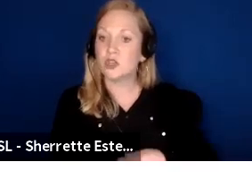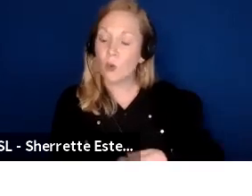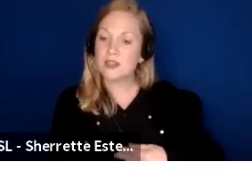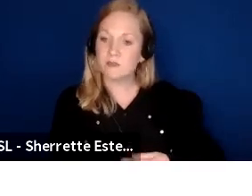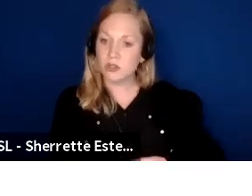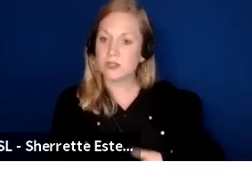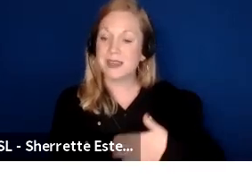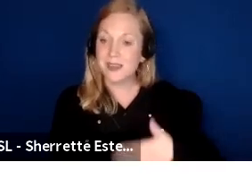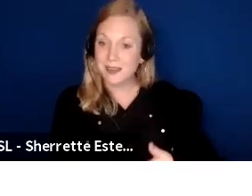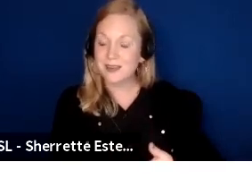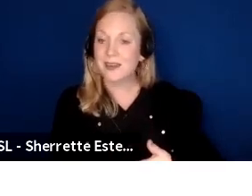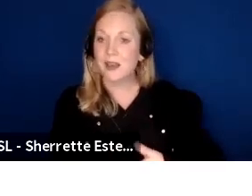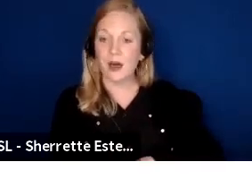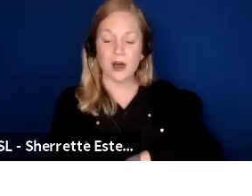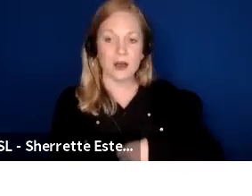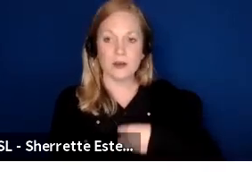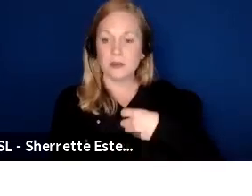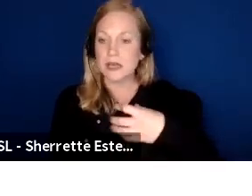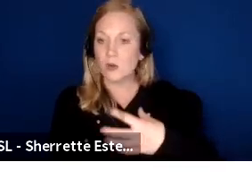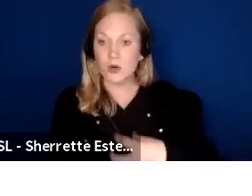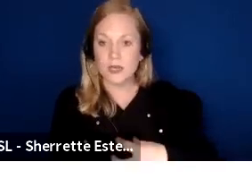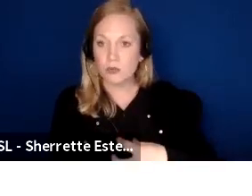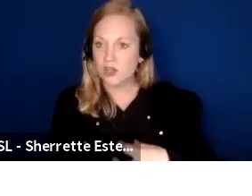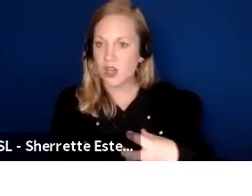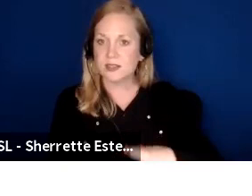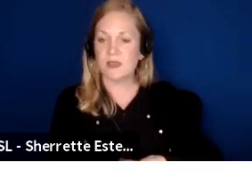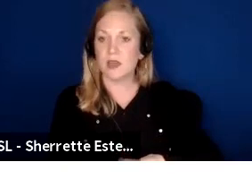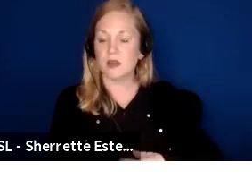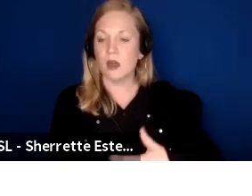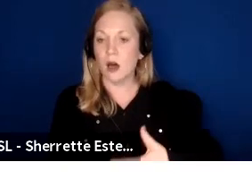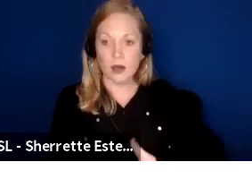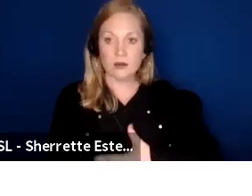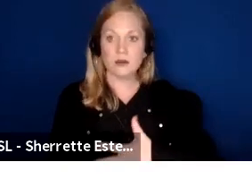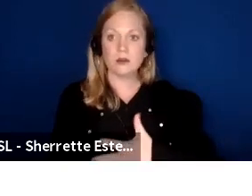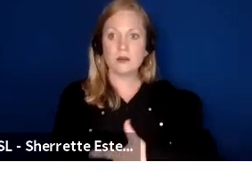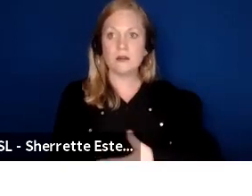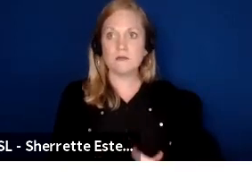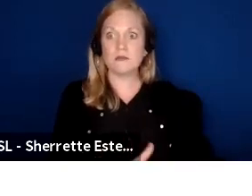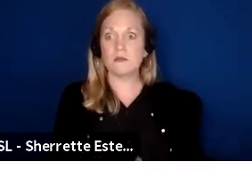is you don't want a deaf person to be in a working project and then